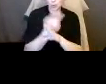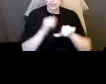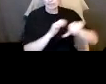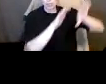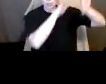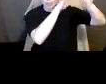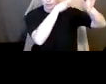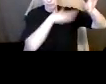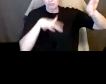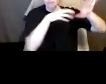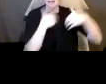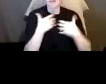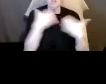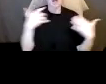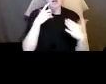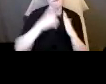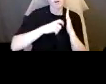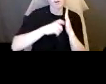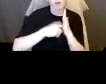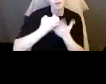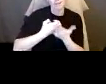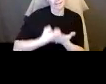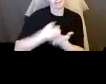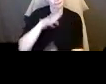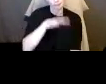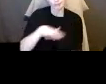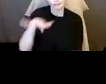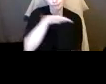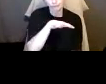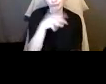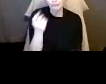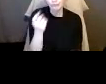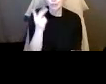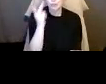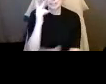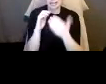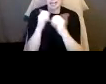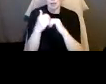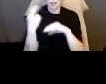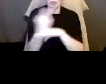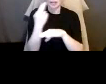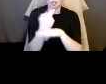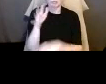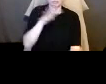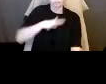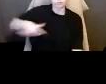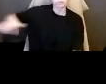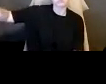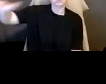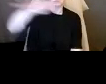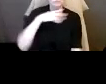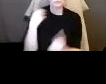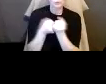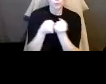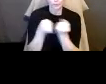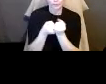also have a lot of archaeological evidence from this area too. And we see how they use the larger landscape in particular. And